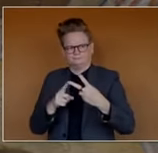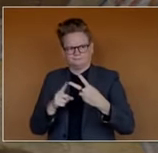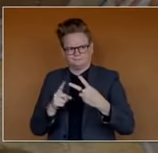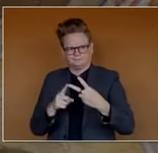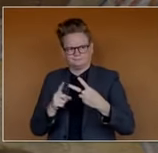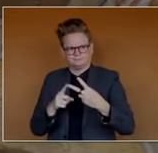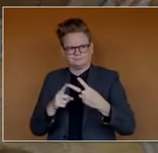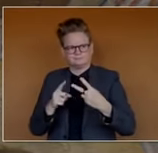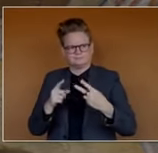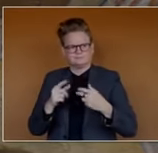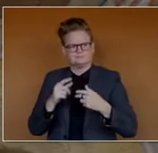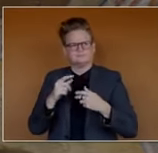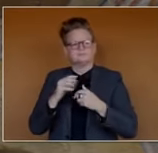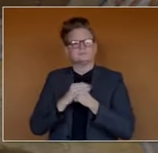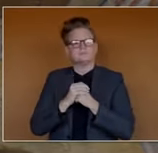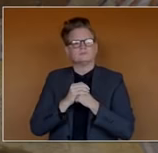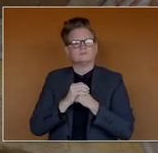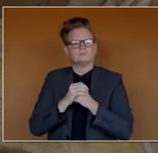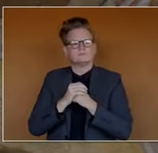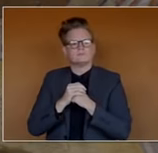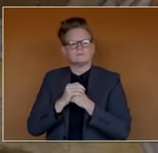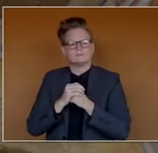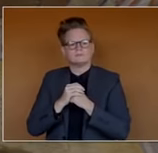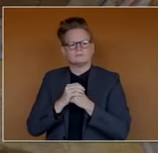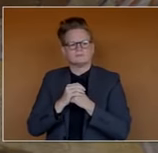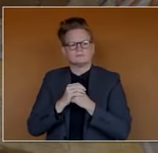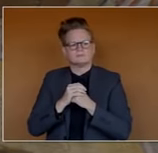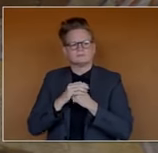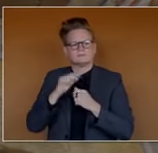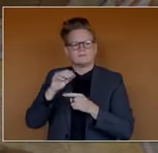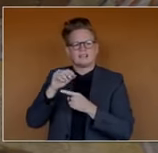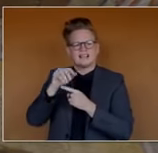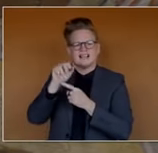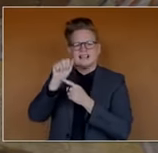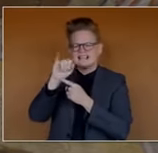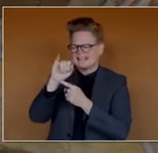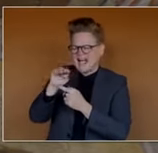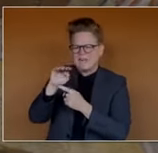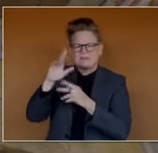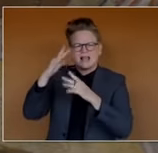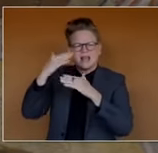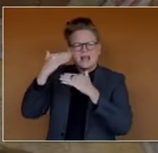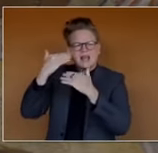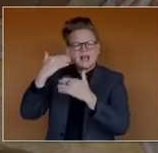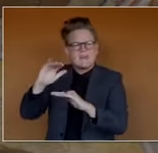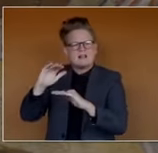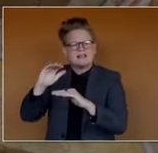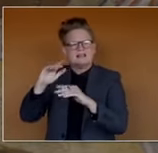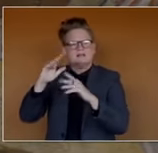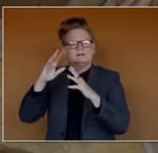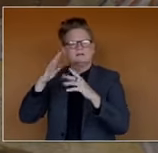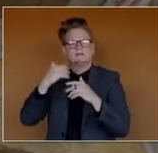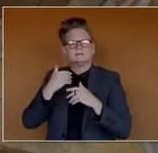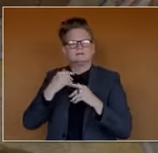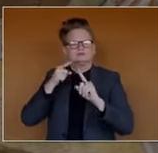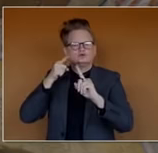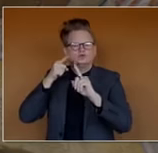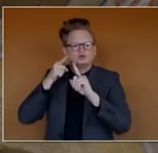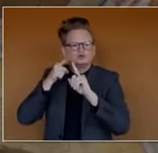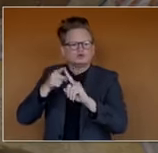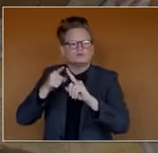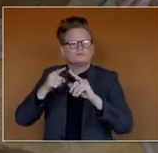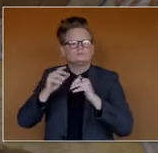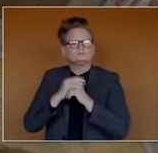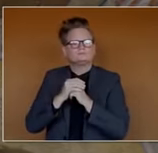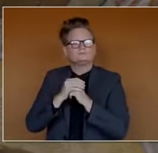this all coming out of the GAN limit requirement? And if so, is there any are you allowed to sort of target that the allocation,